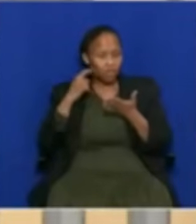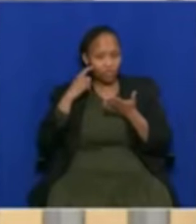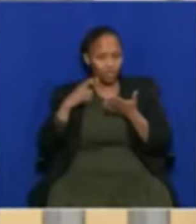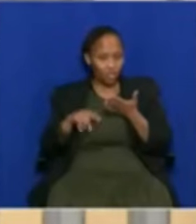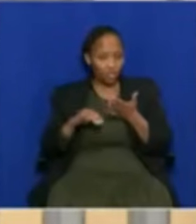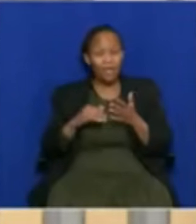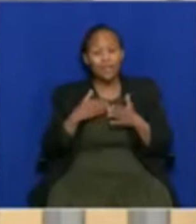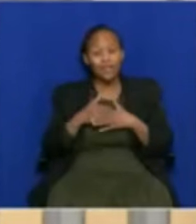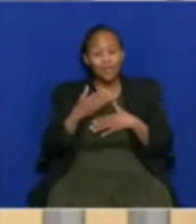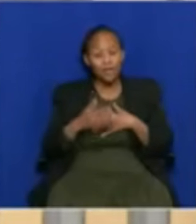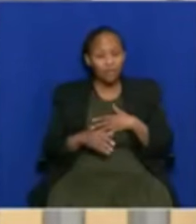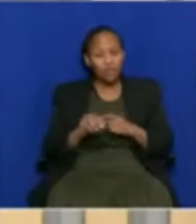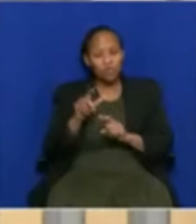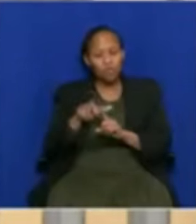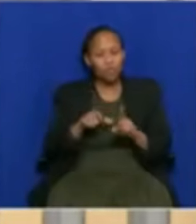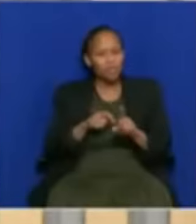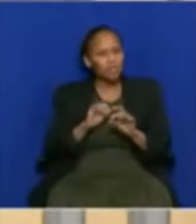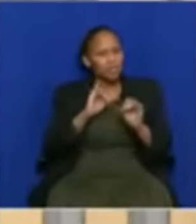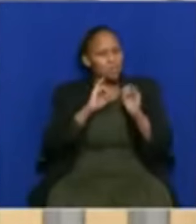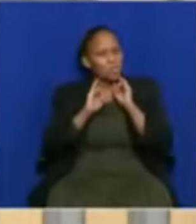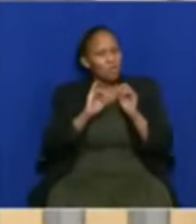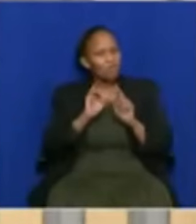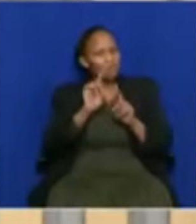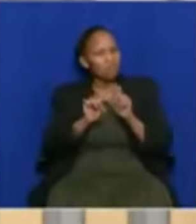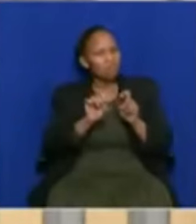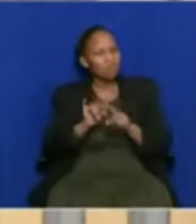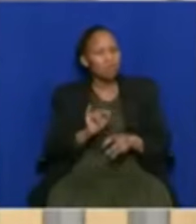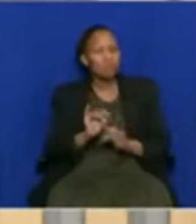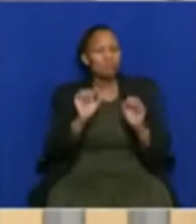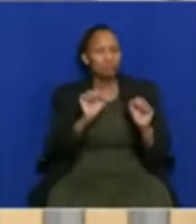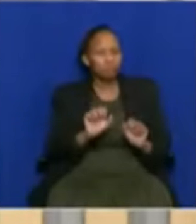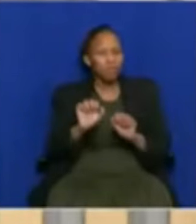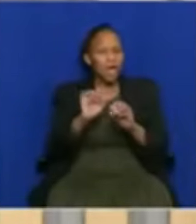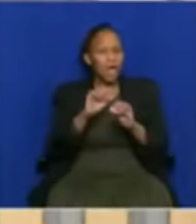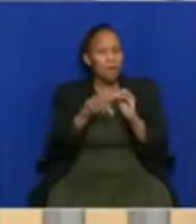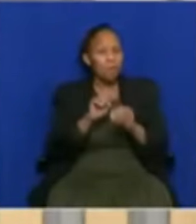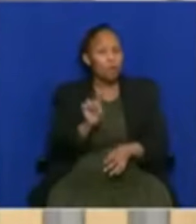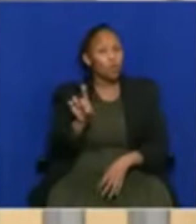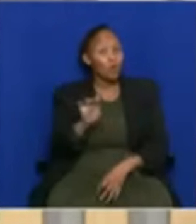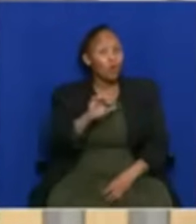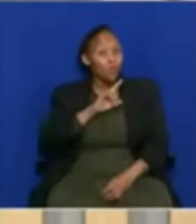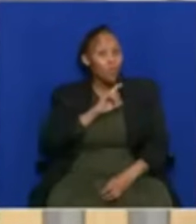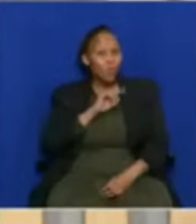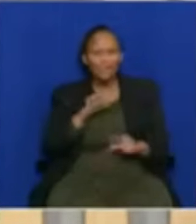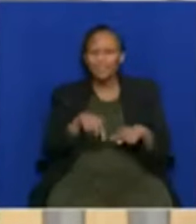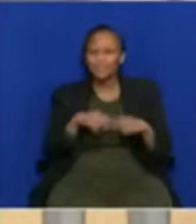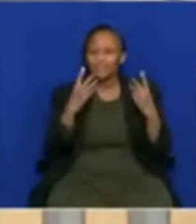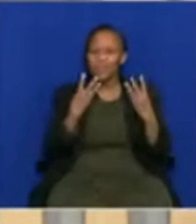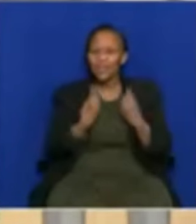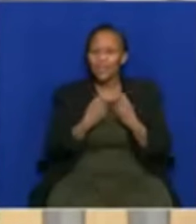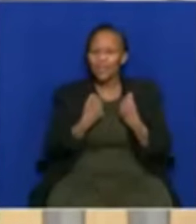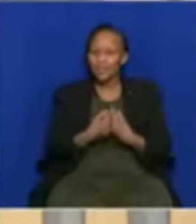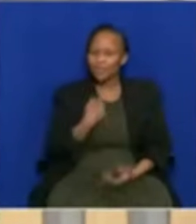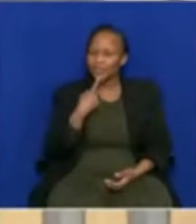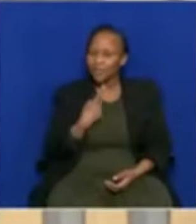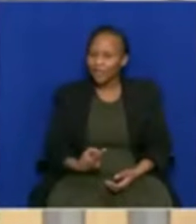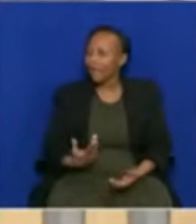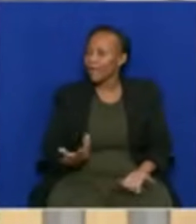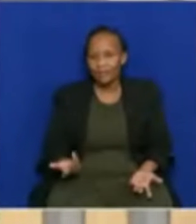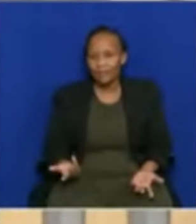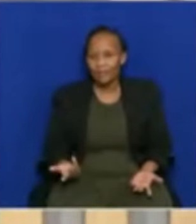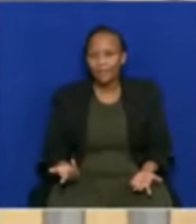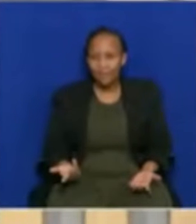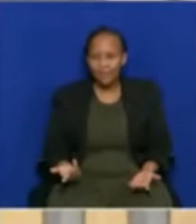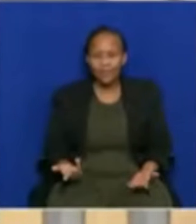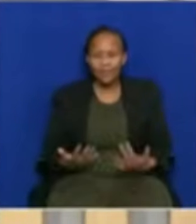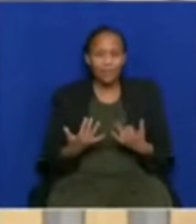talking about here? Because you are saying different things. A thing there, an incident there, an allegation here. Let's